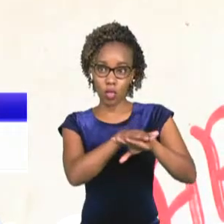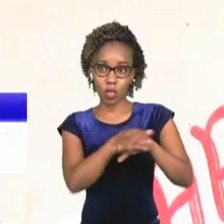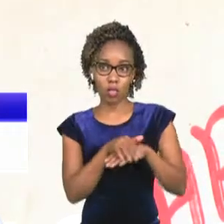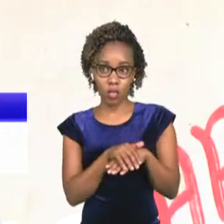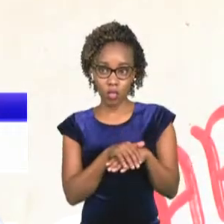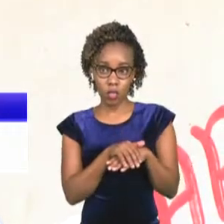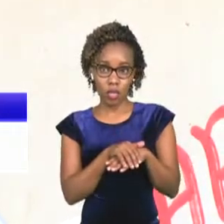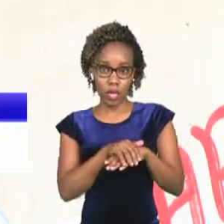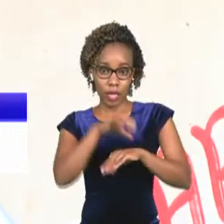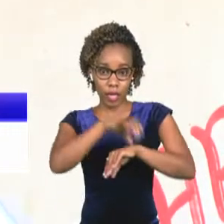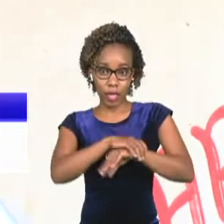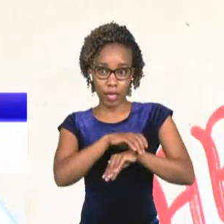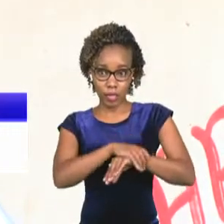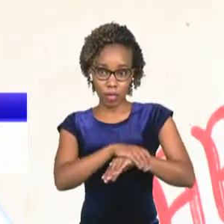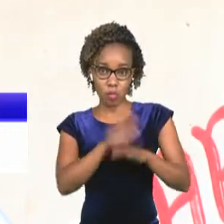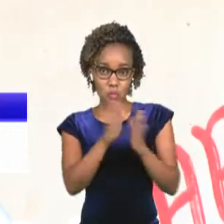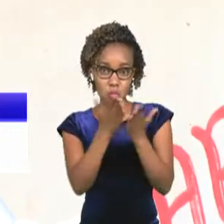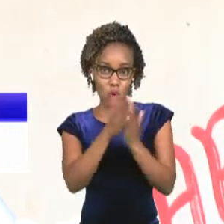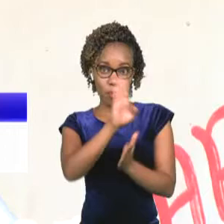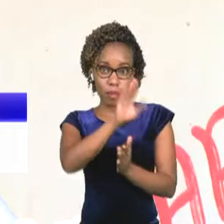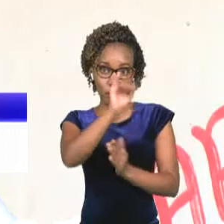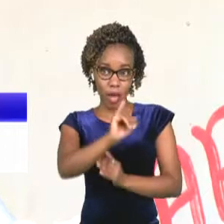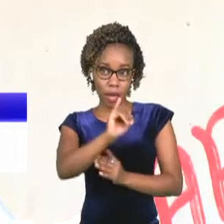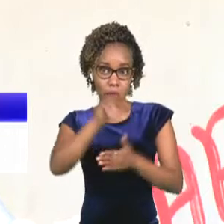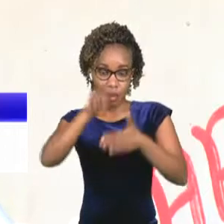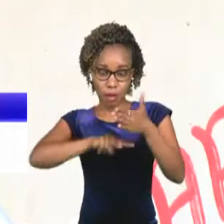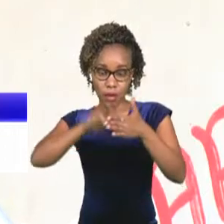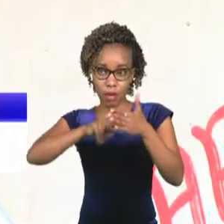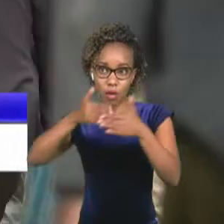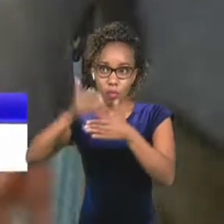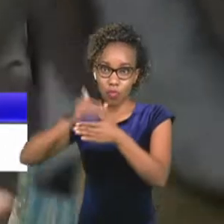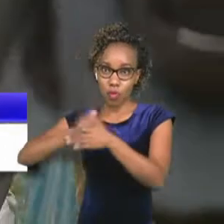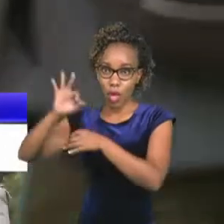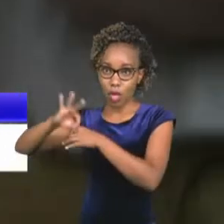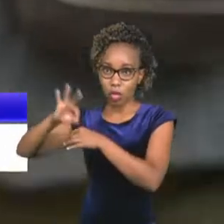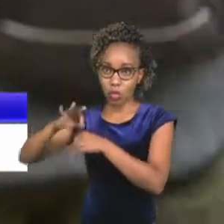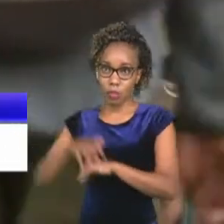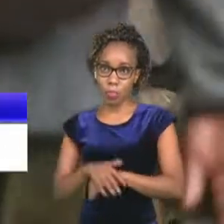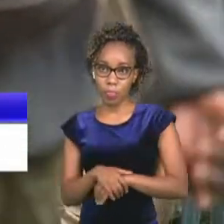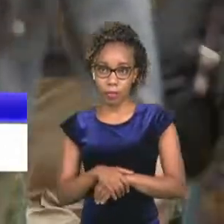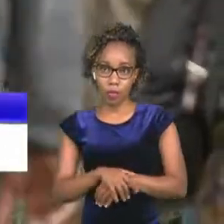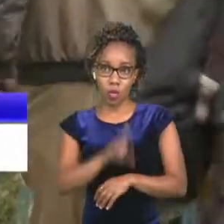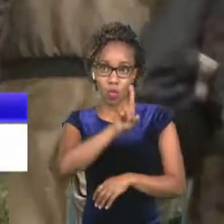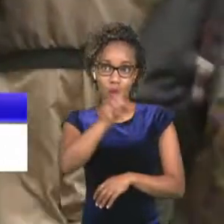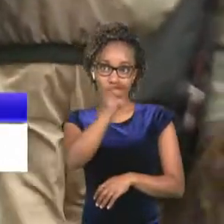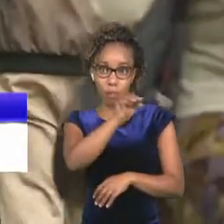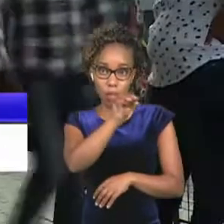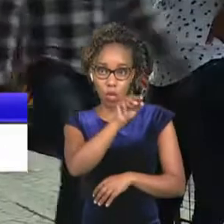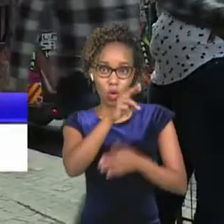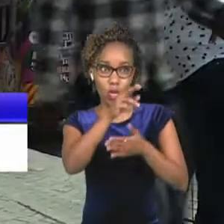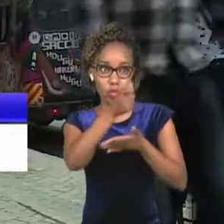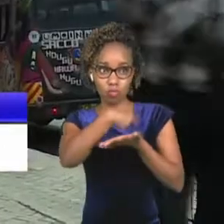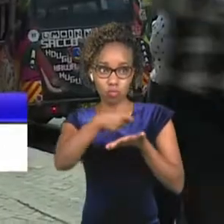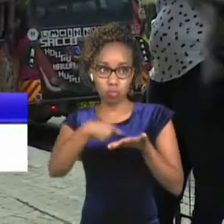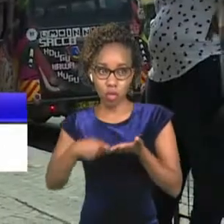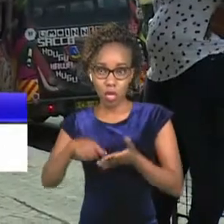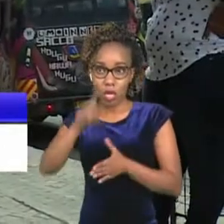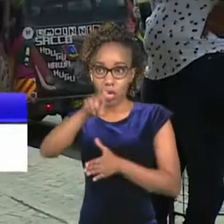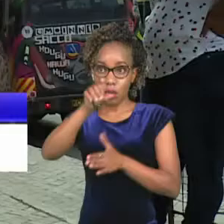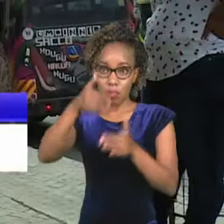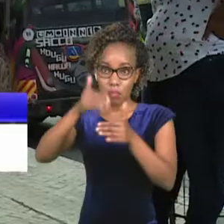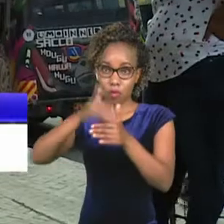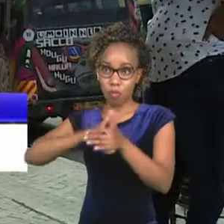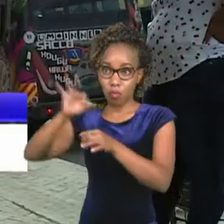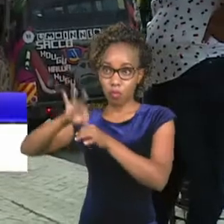hiyo copy tusome kabla ya nini ya kufanya hiyo referendum. A total of 1 million signatures is required before the whole